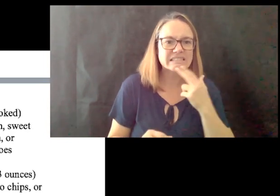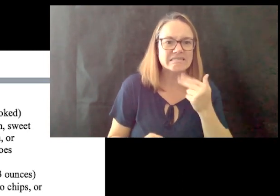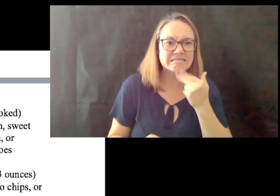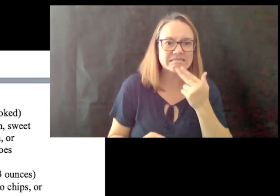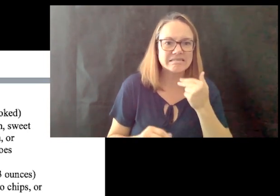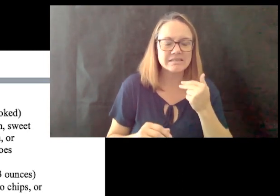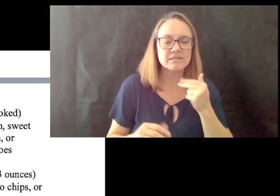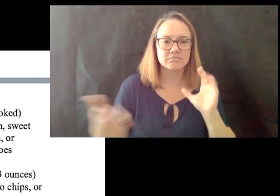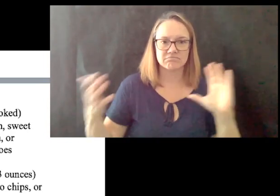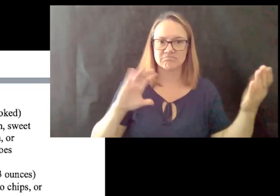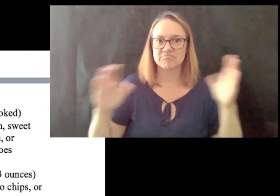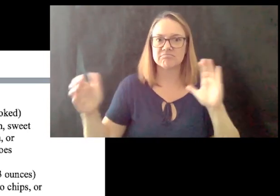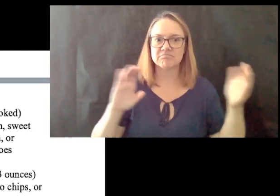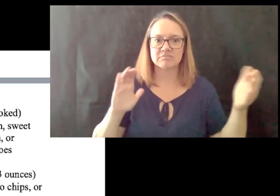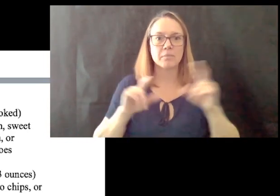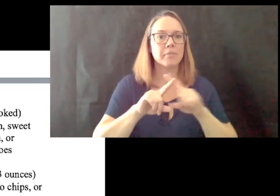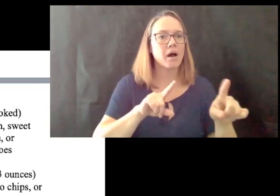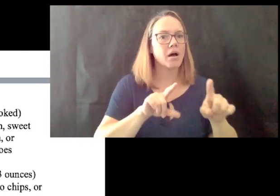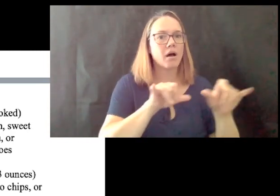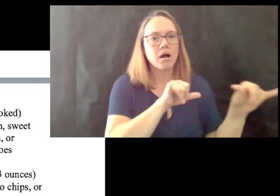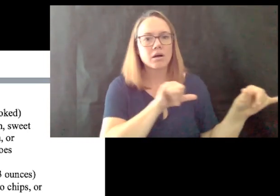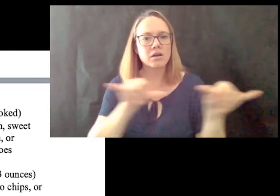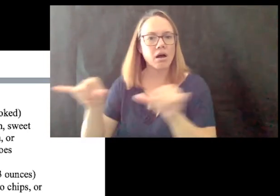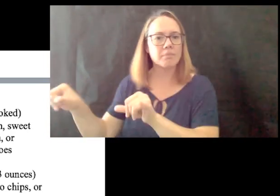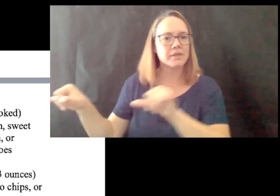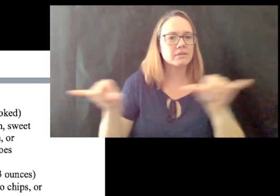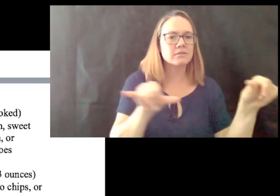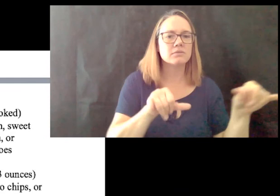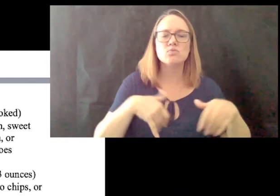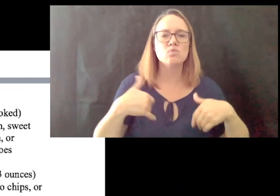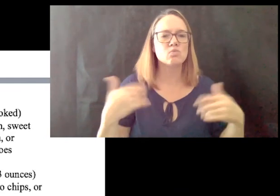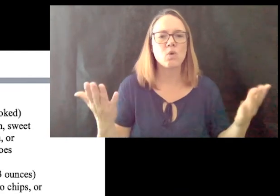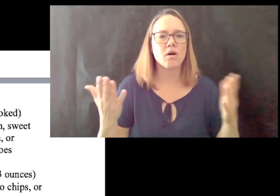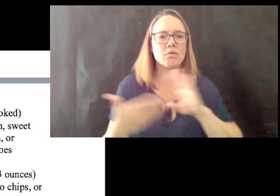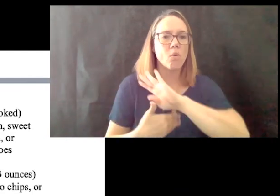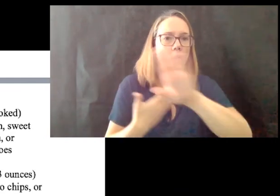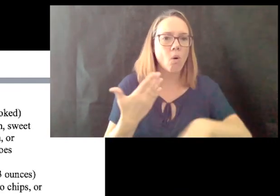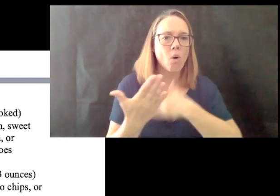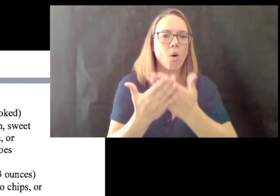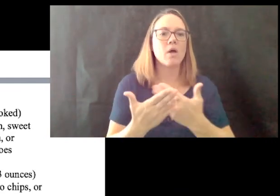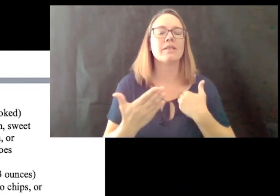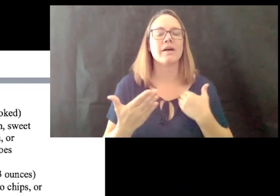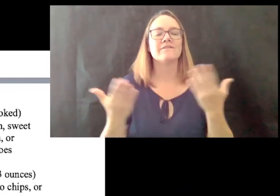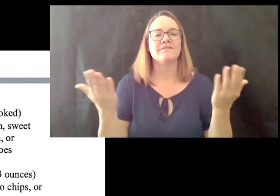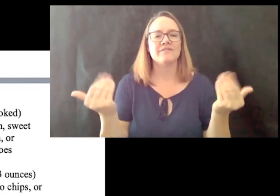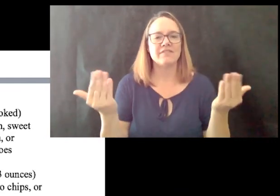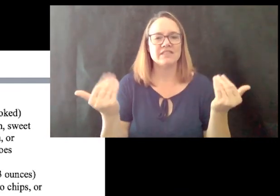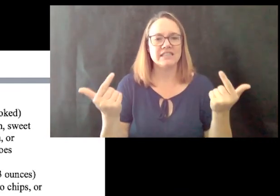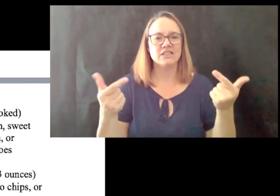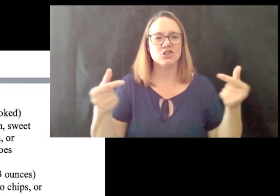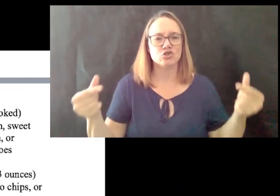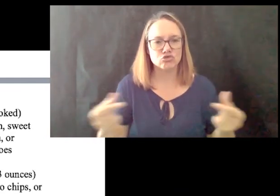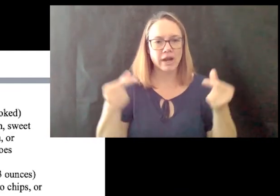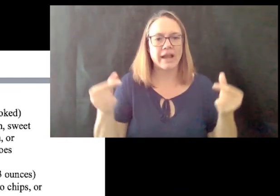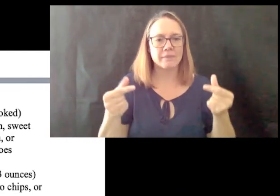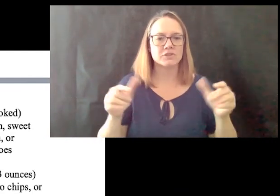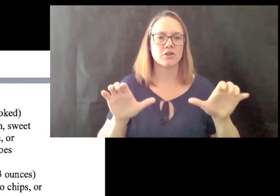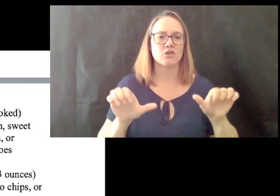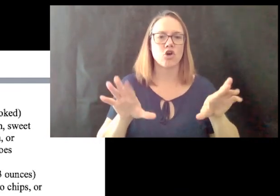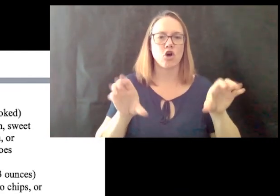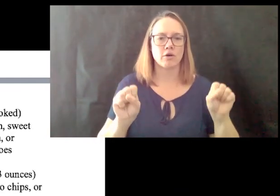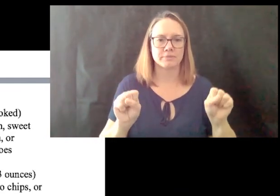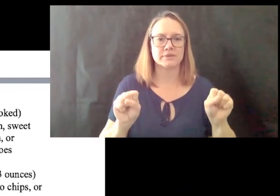here. But the one thing that's in common with all of these is that all of these have 15 grams of